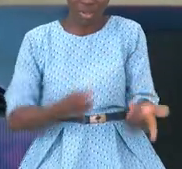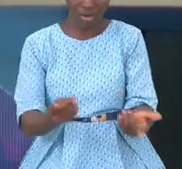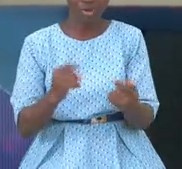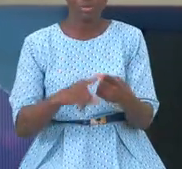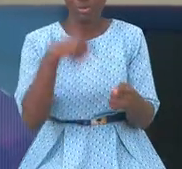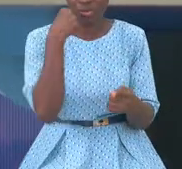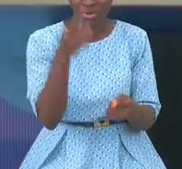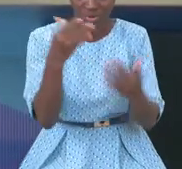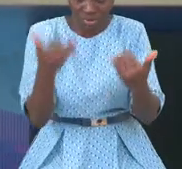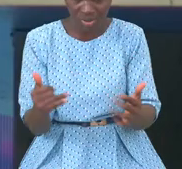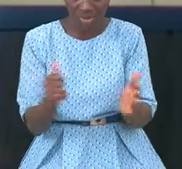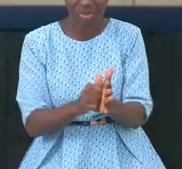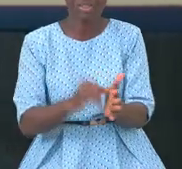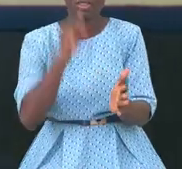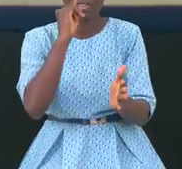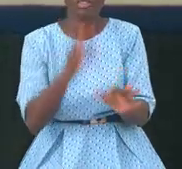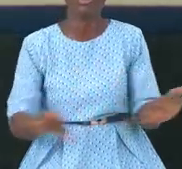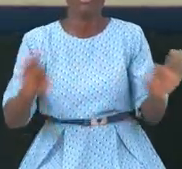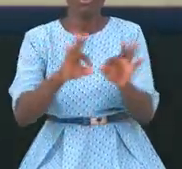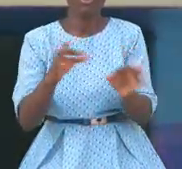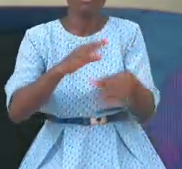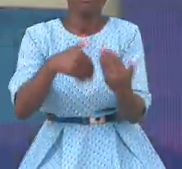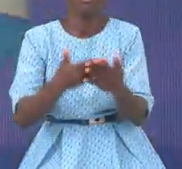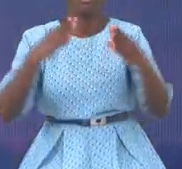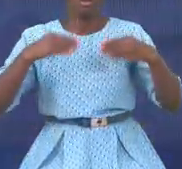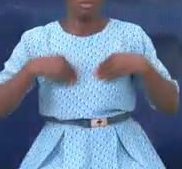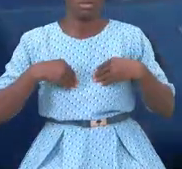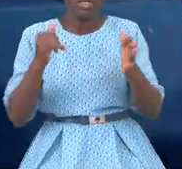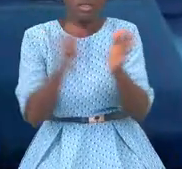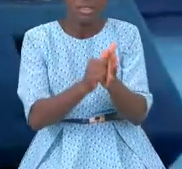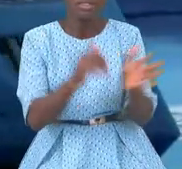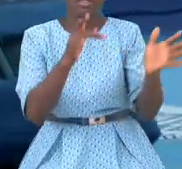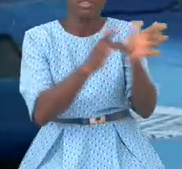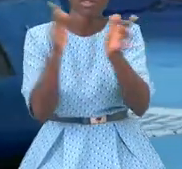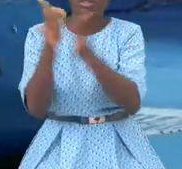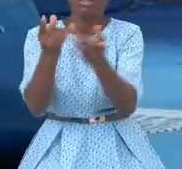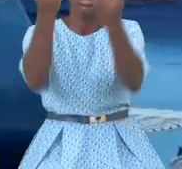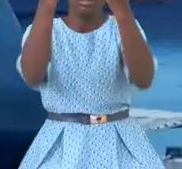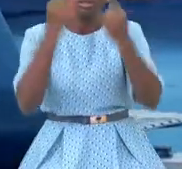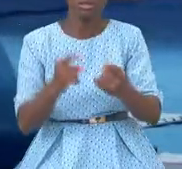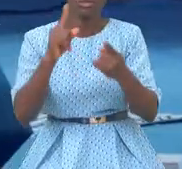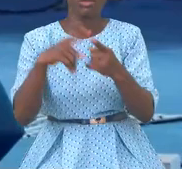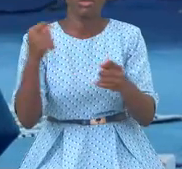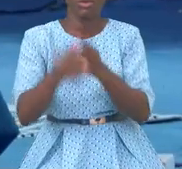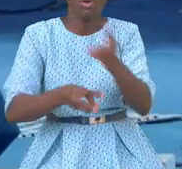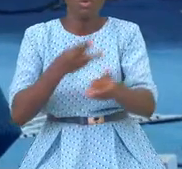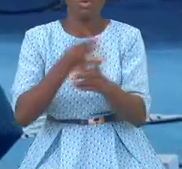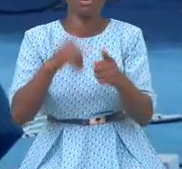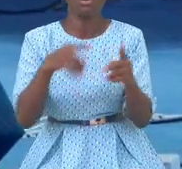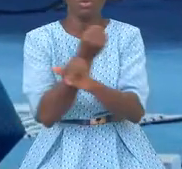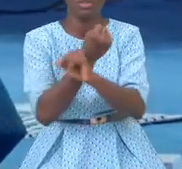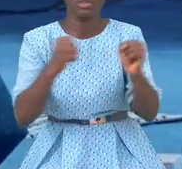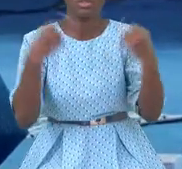came into the world to save sinners. Christ Jesus